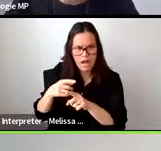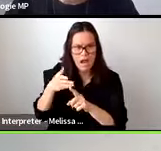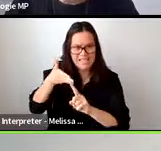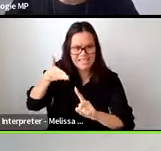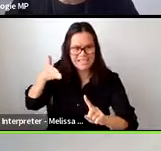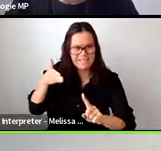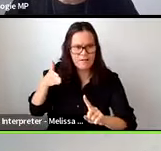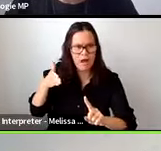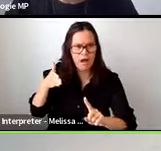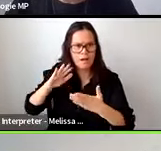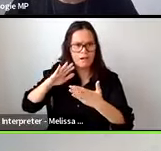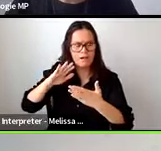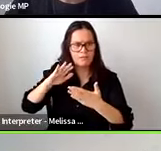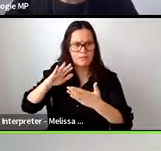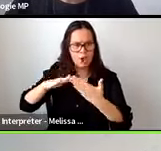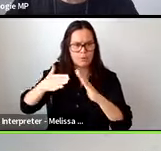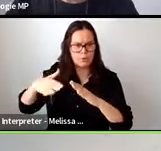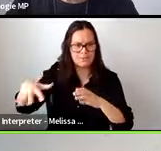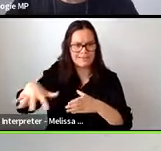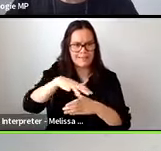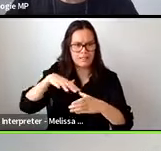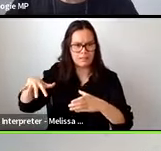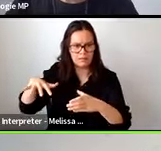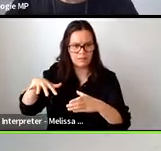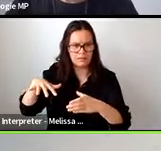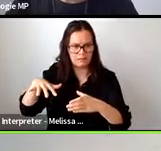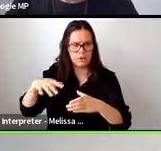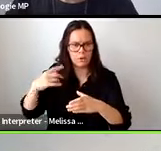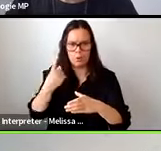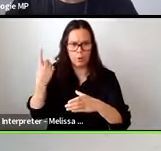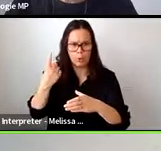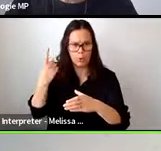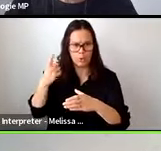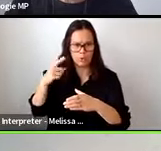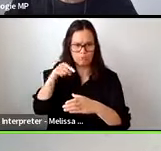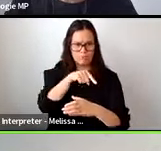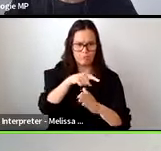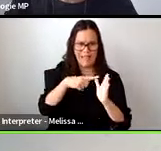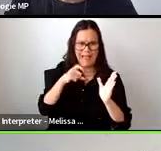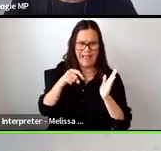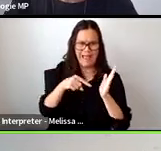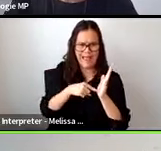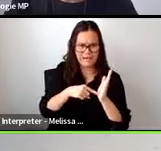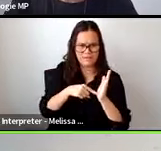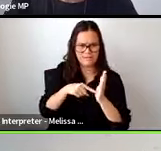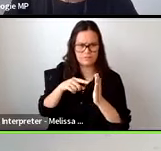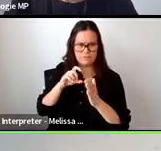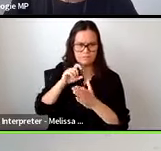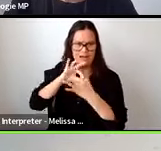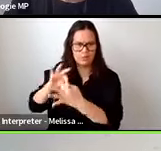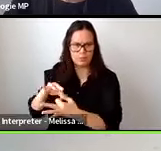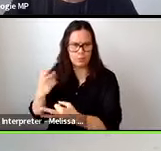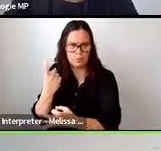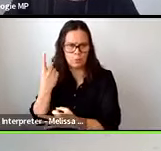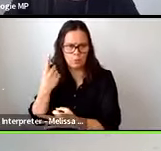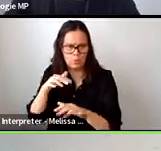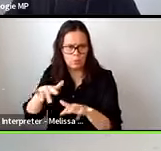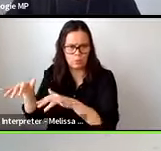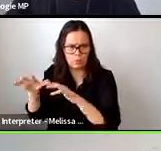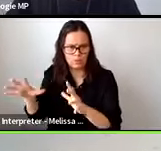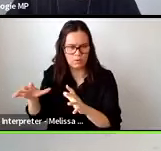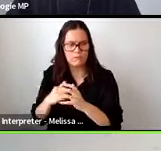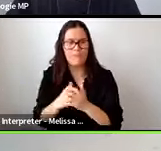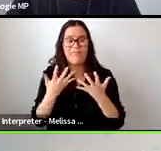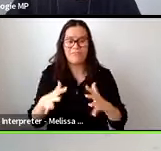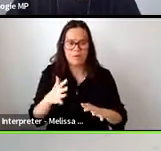it sets a timeline, a bar, a policy.